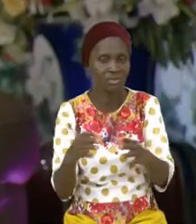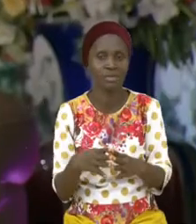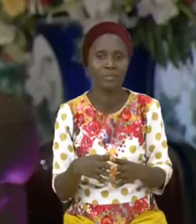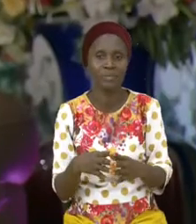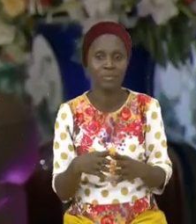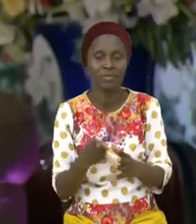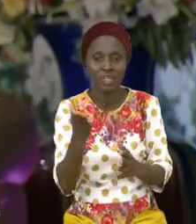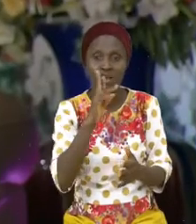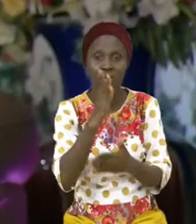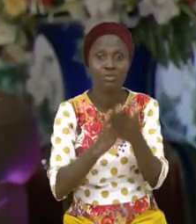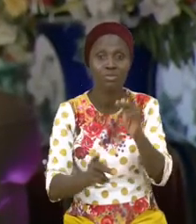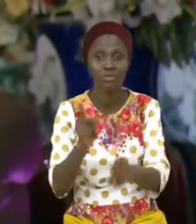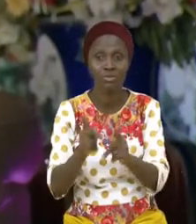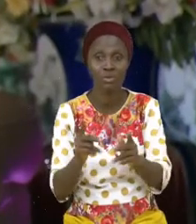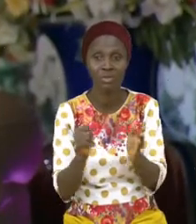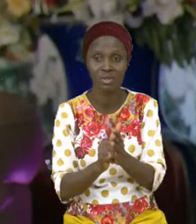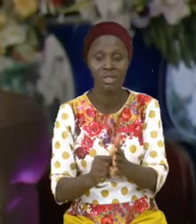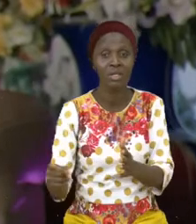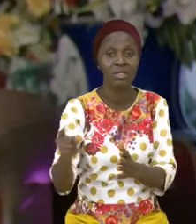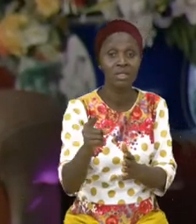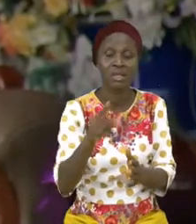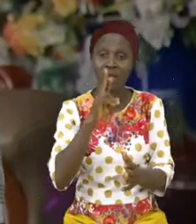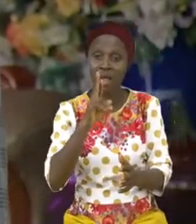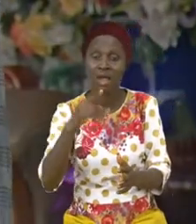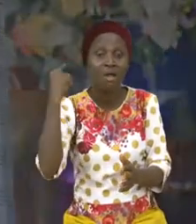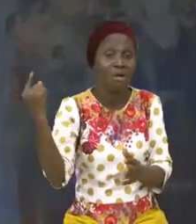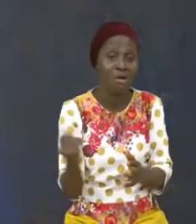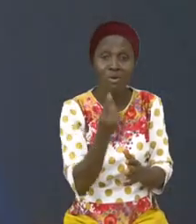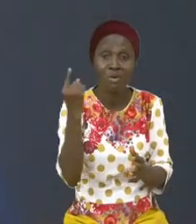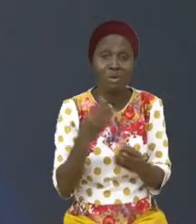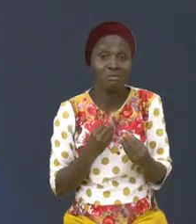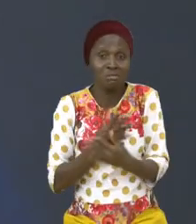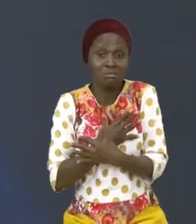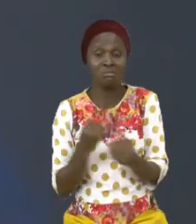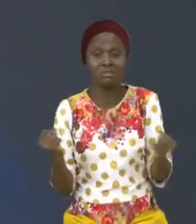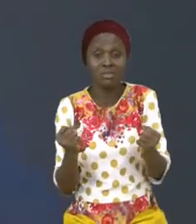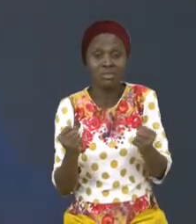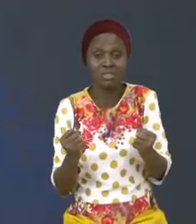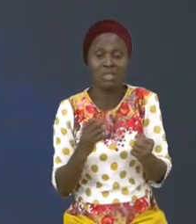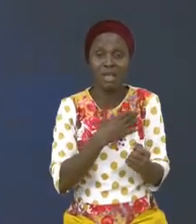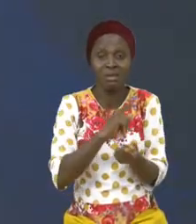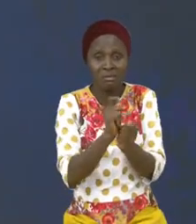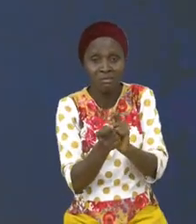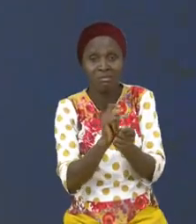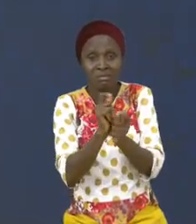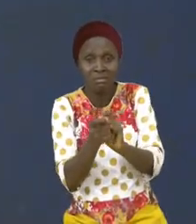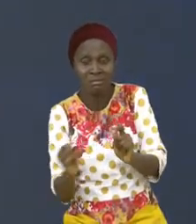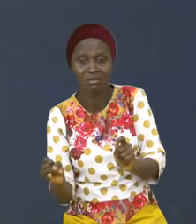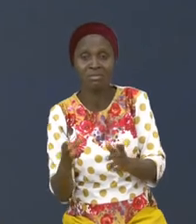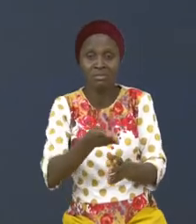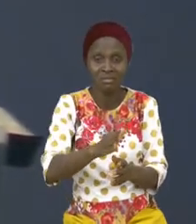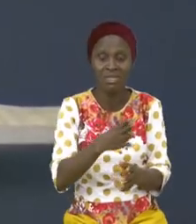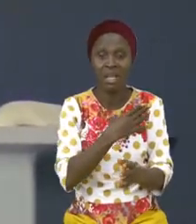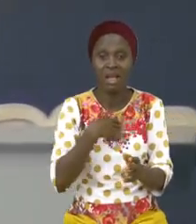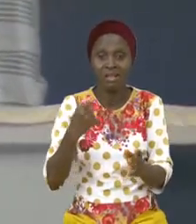there are people they're always shaking they're always changing and the situation brings